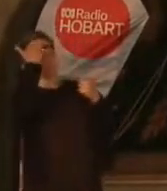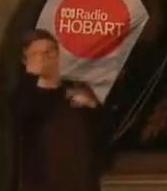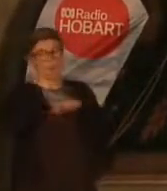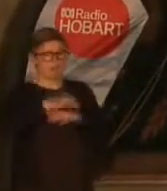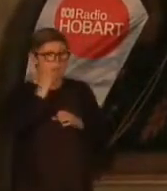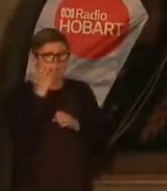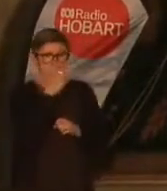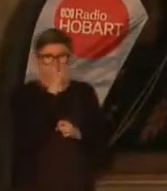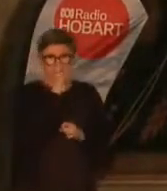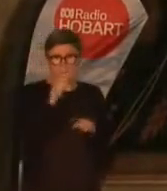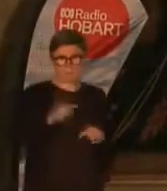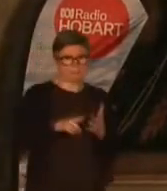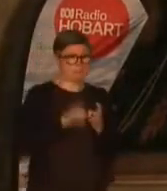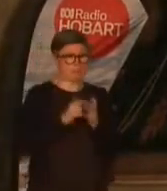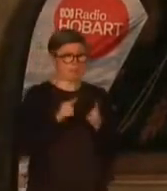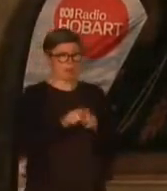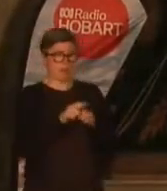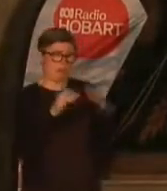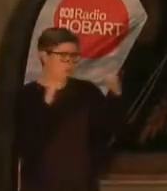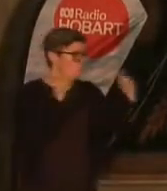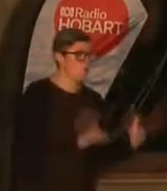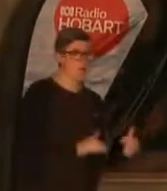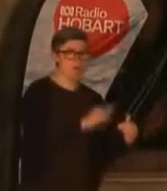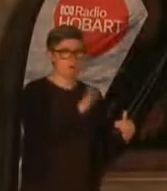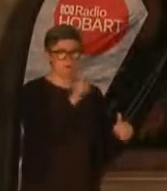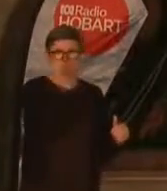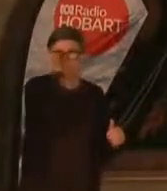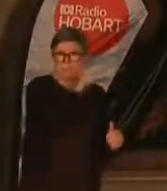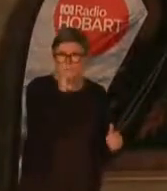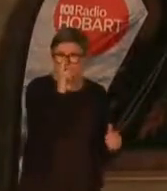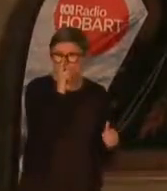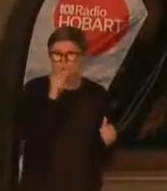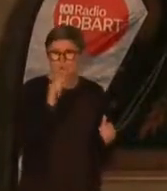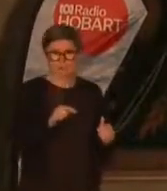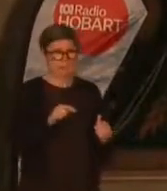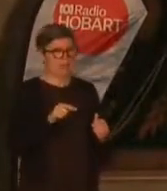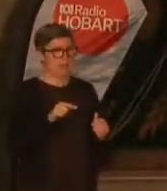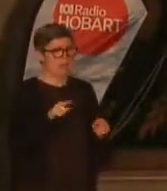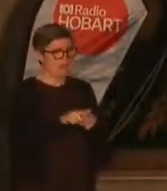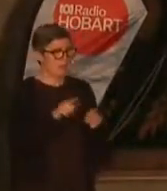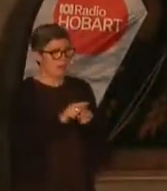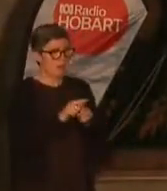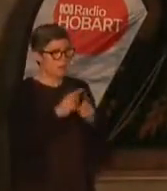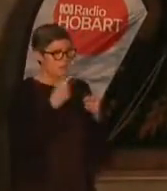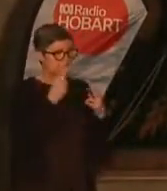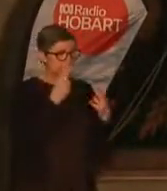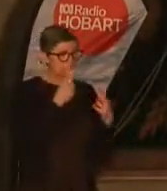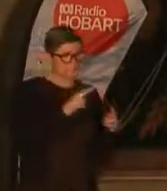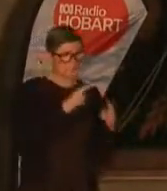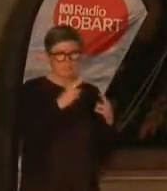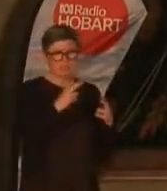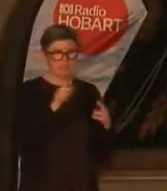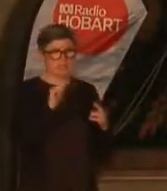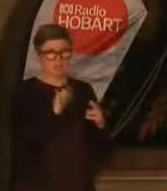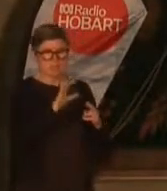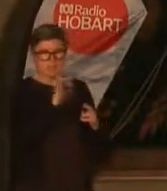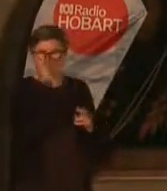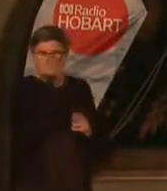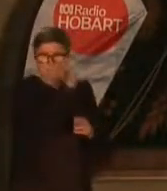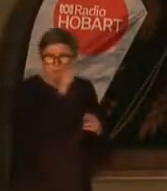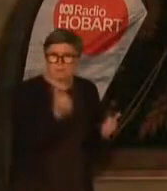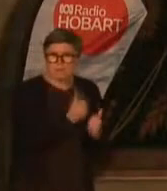here in Tasmania being the most primitive on earth, dying a slow strangulation of the mind, that